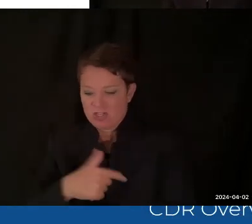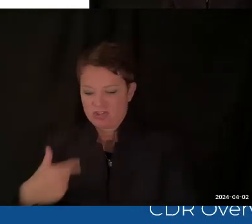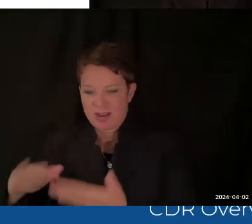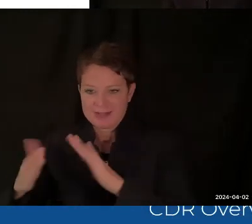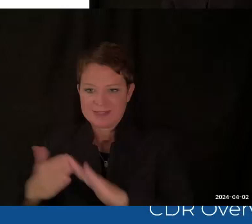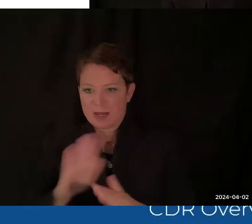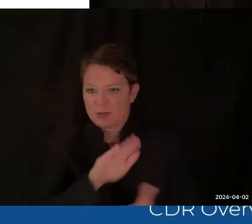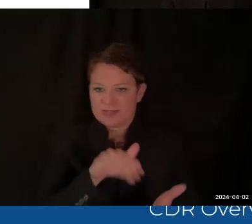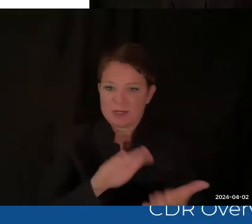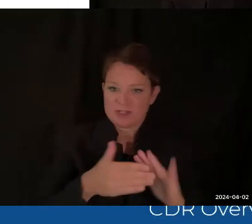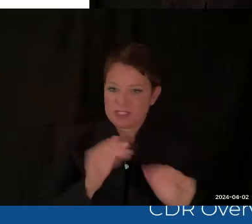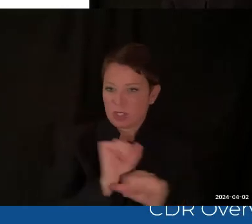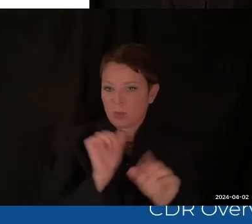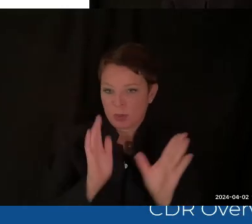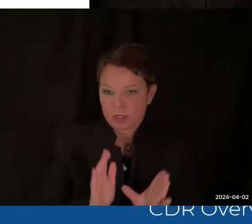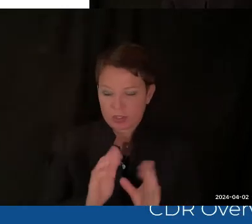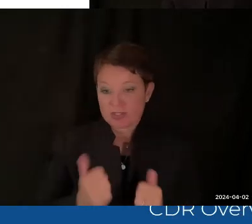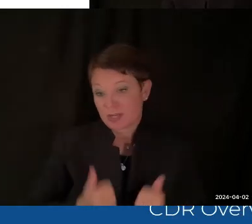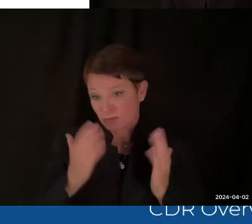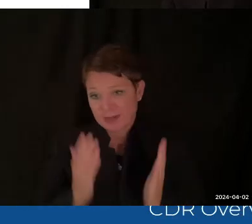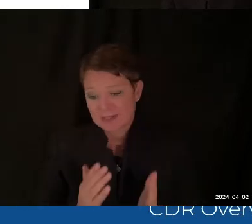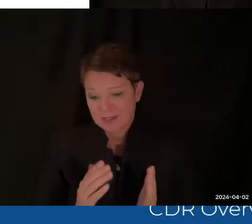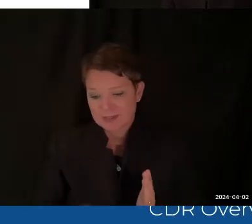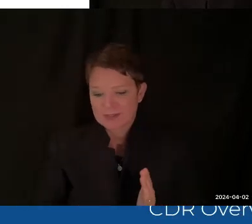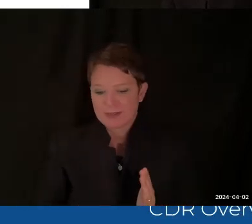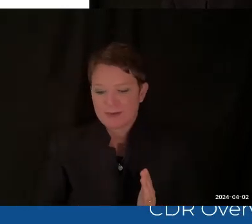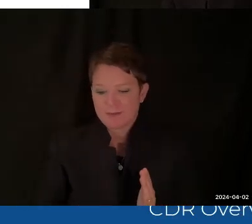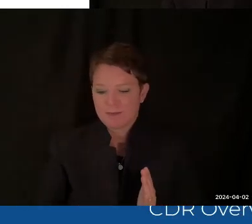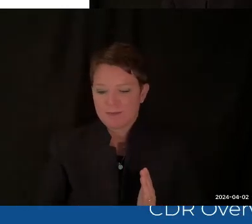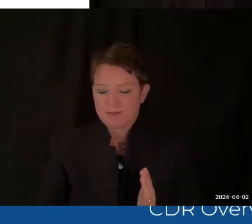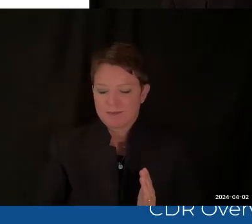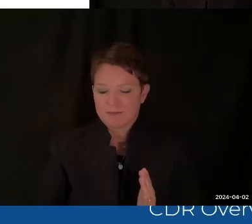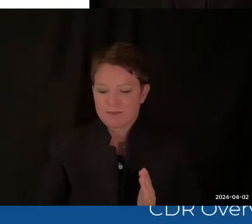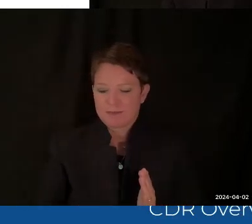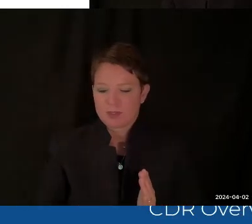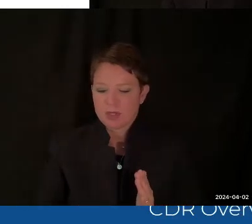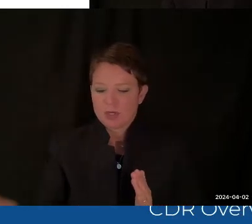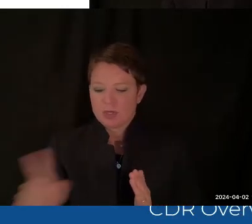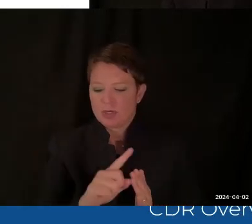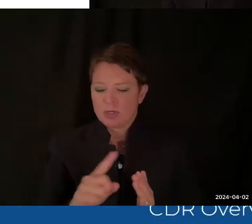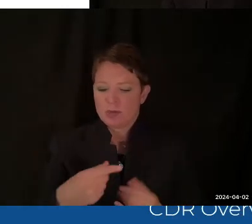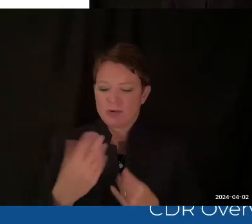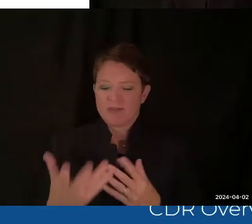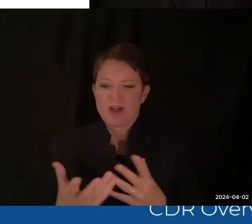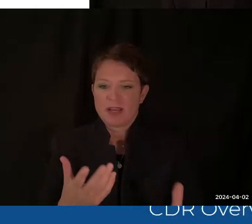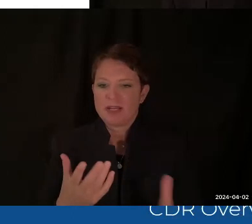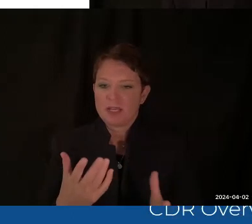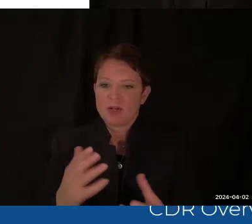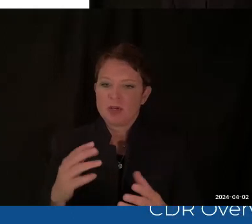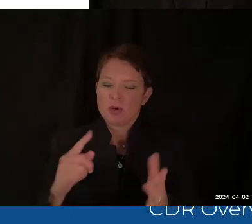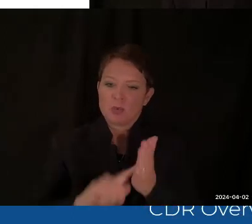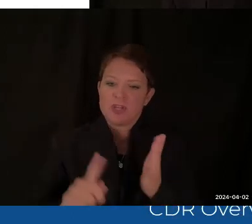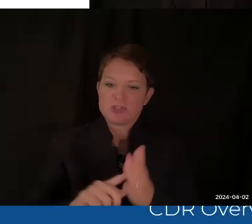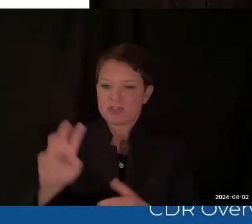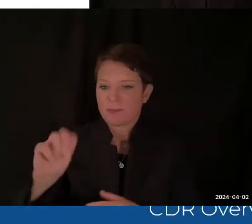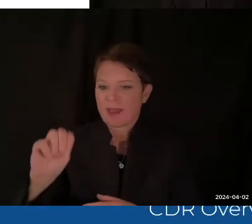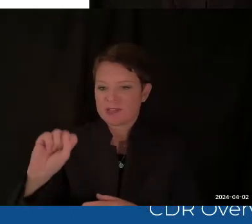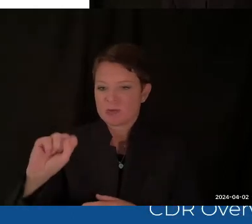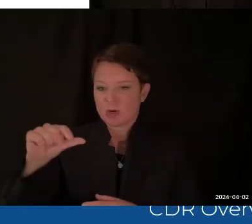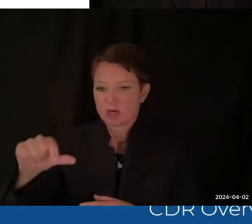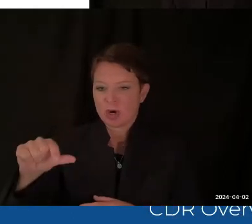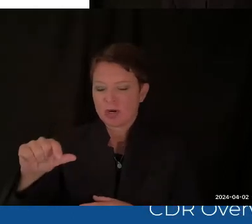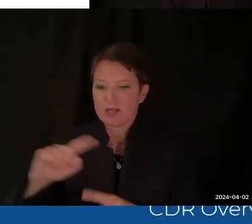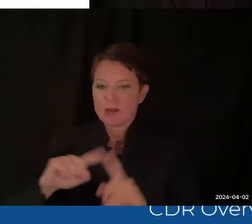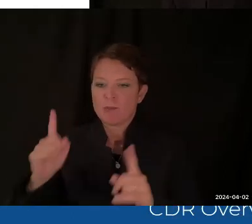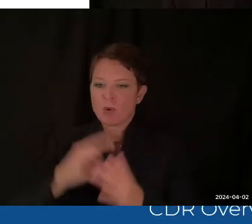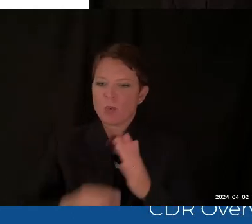City workers and residents. You guys provided research on Madison Square Garden, but what is the modal split